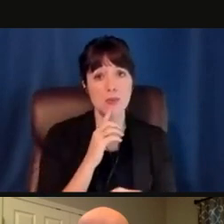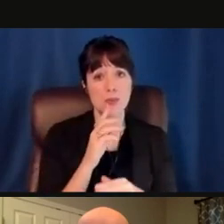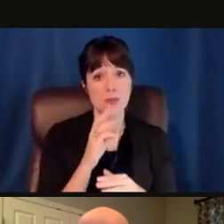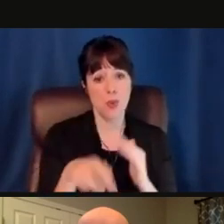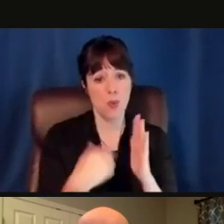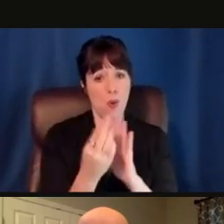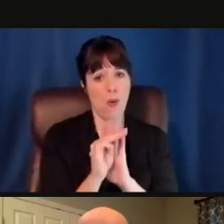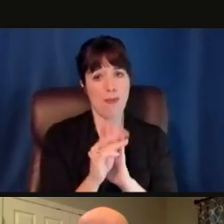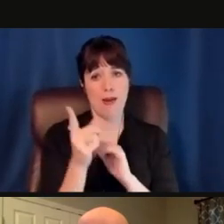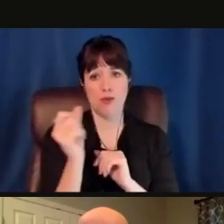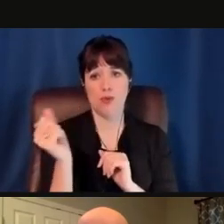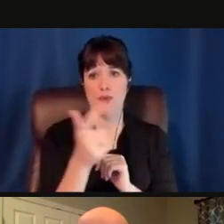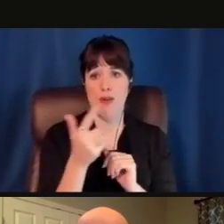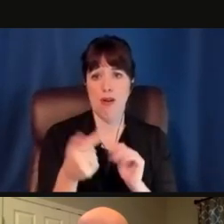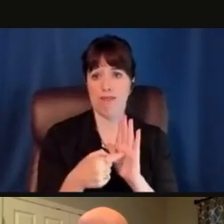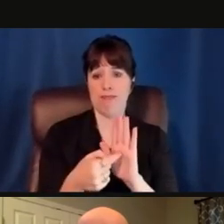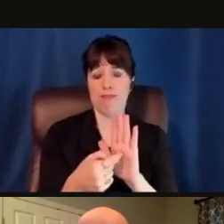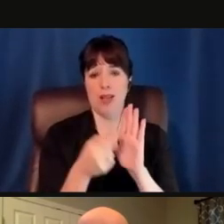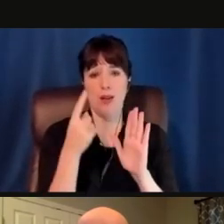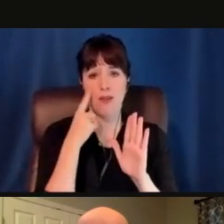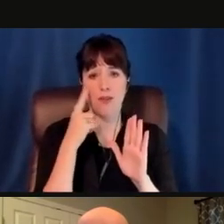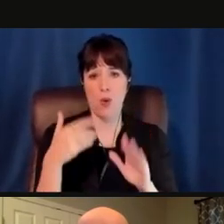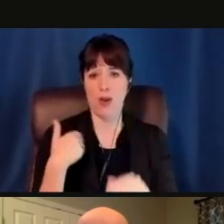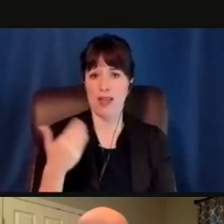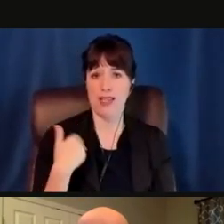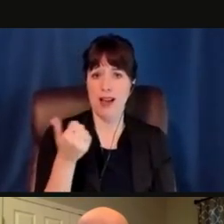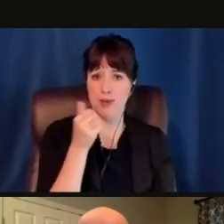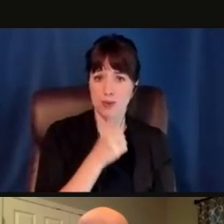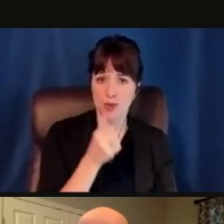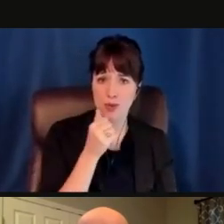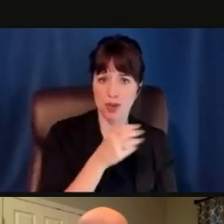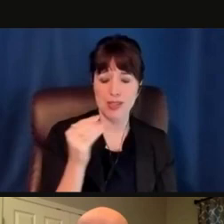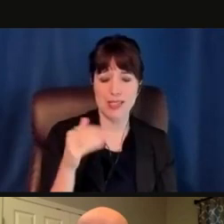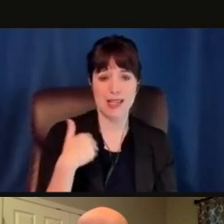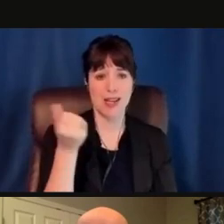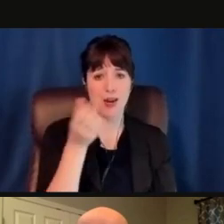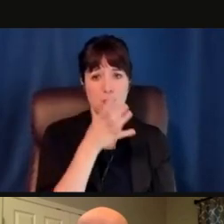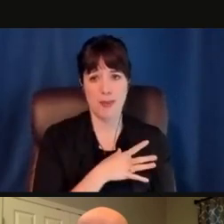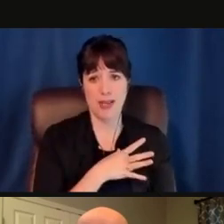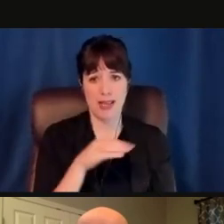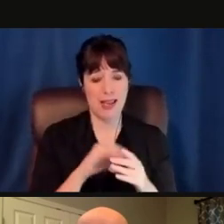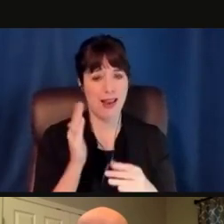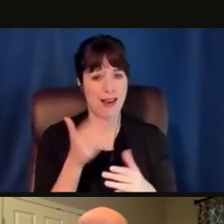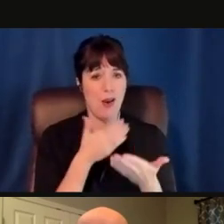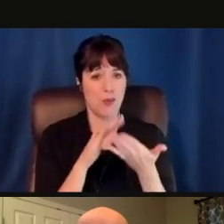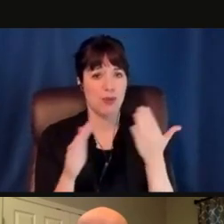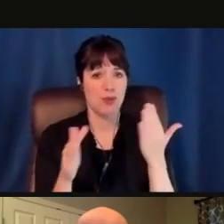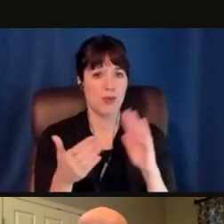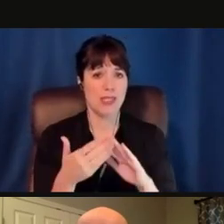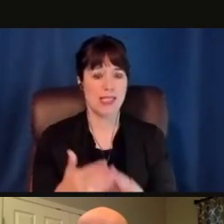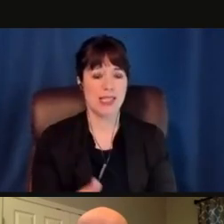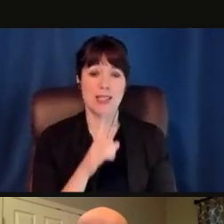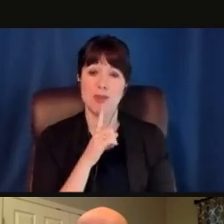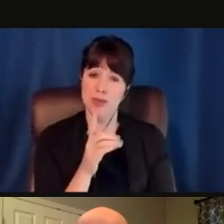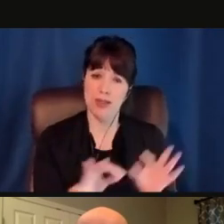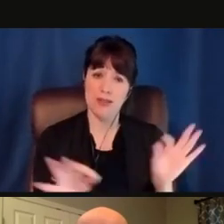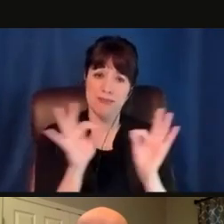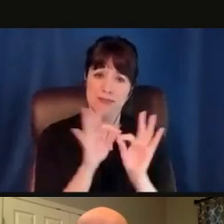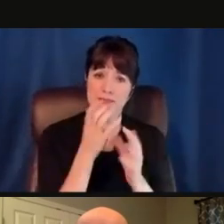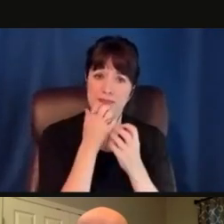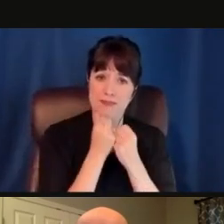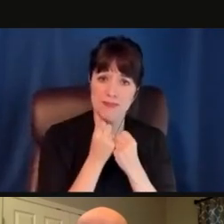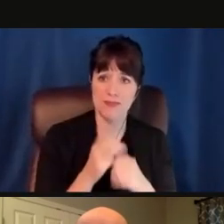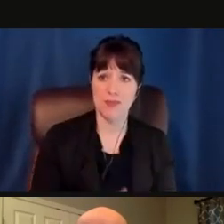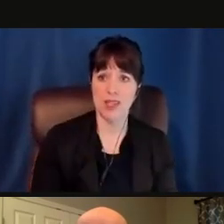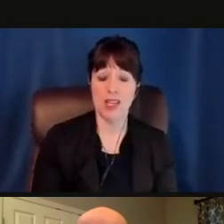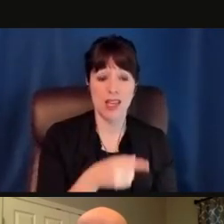play for the young girls and young women in our community. It is so important. The young boys have